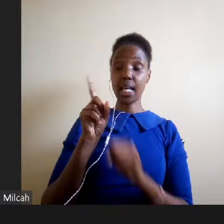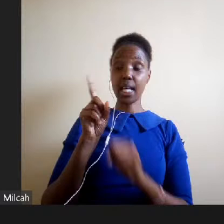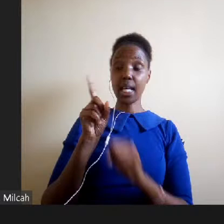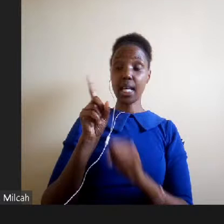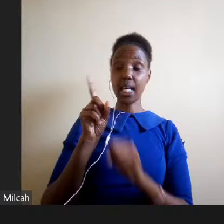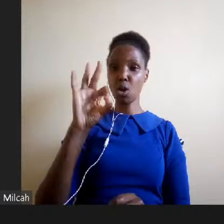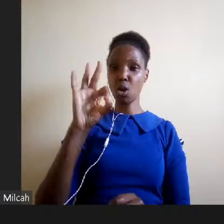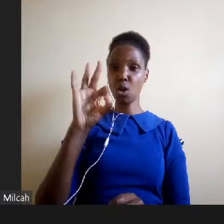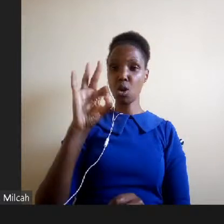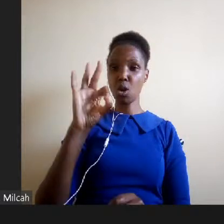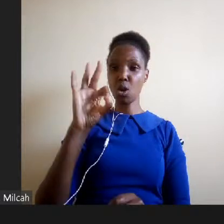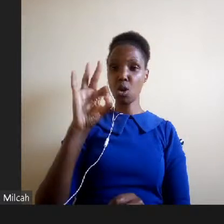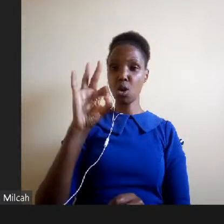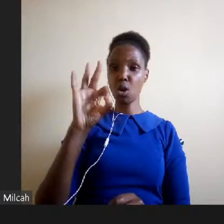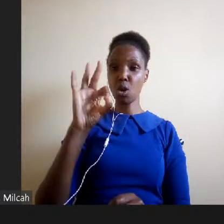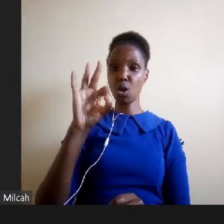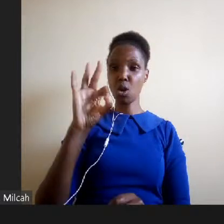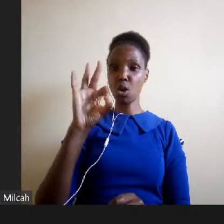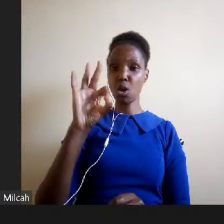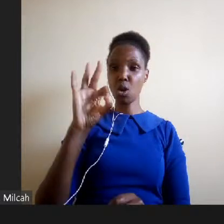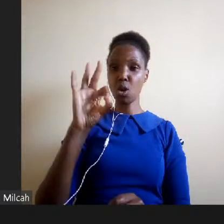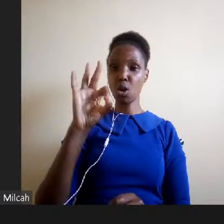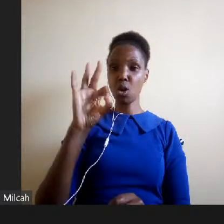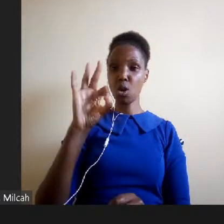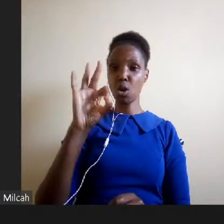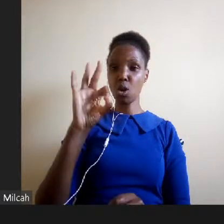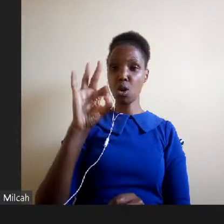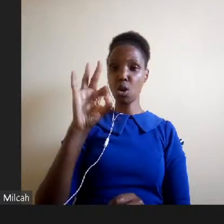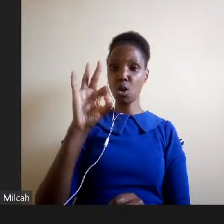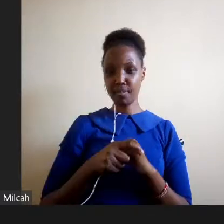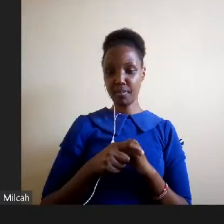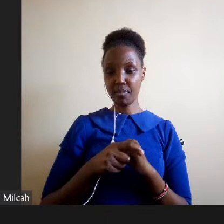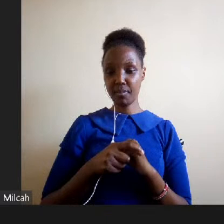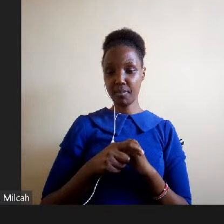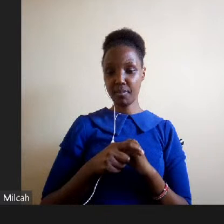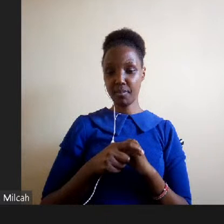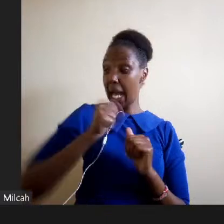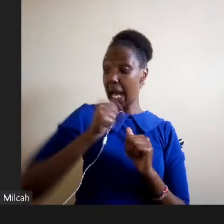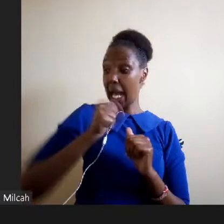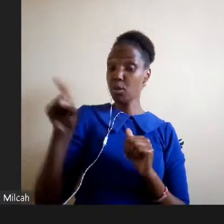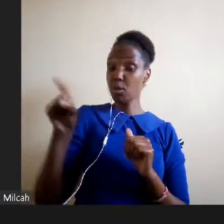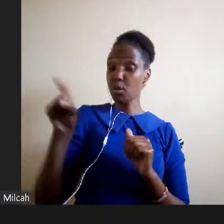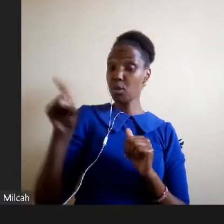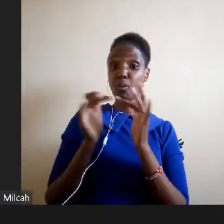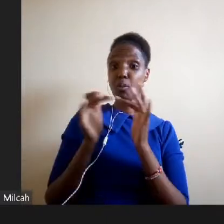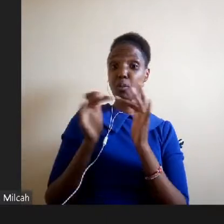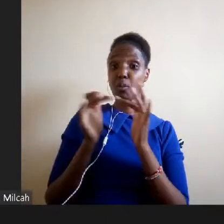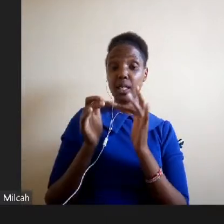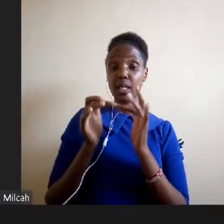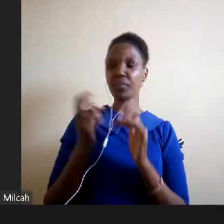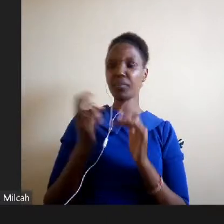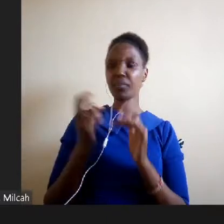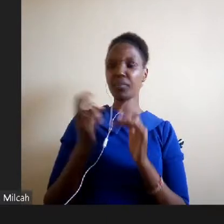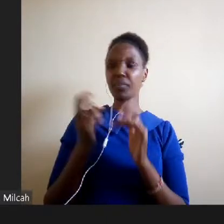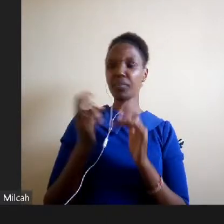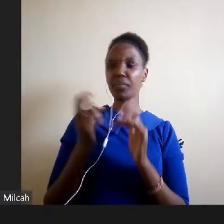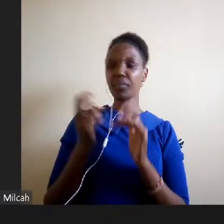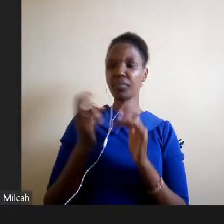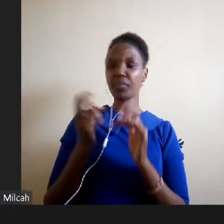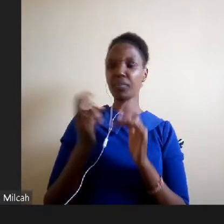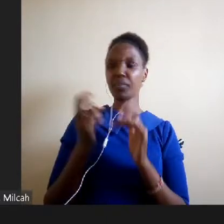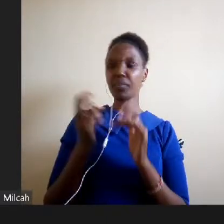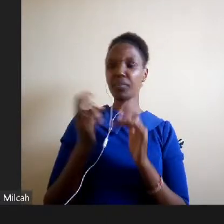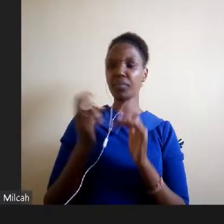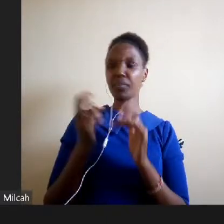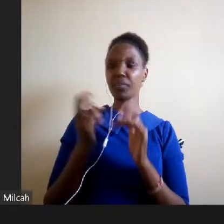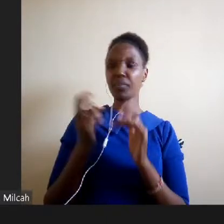harassment. And some of these things we see just happening in the news. And I know over a certain period of